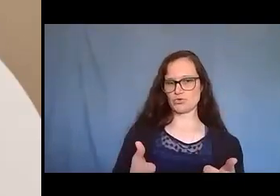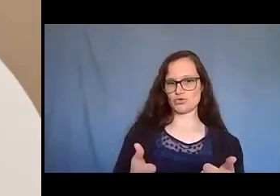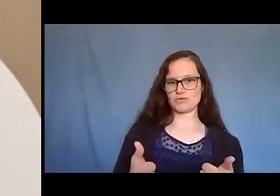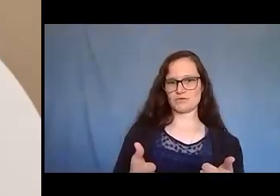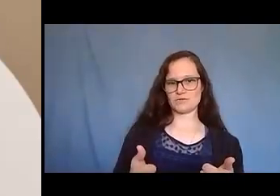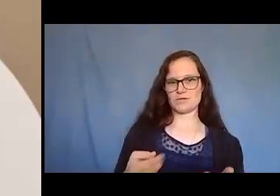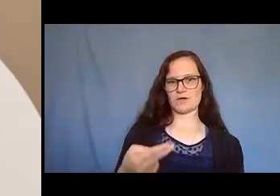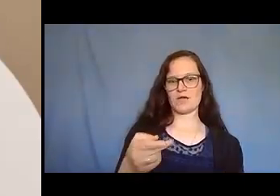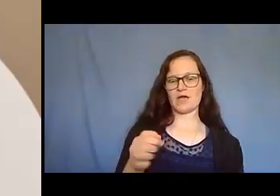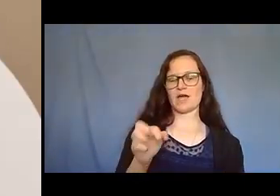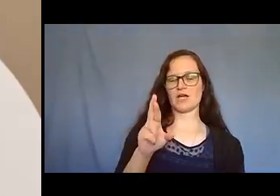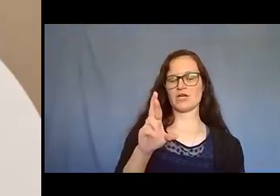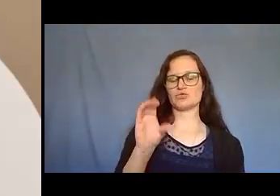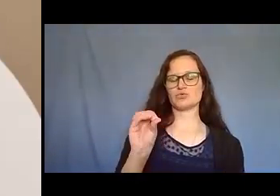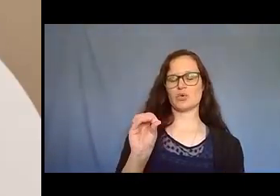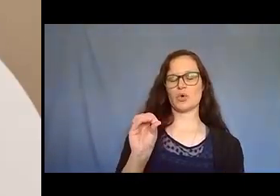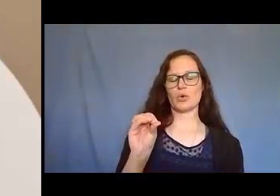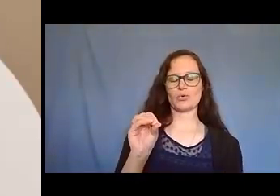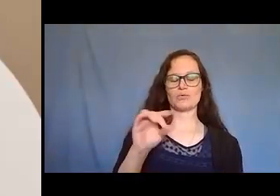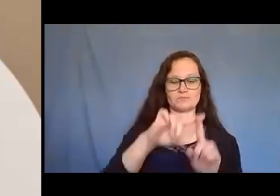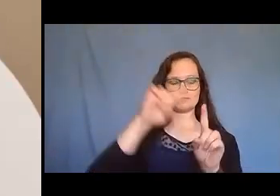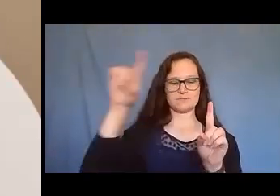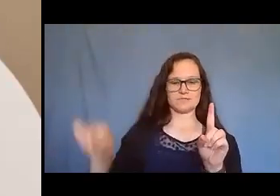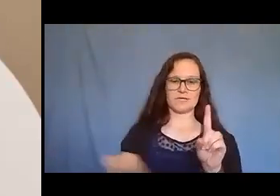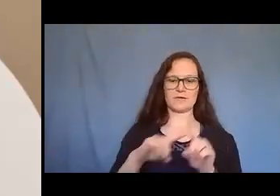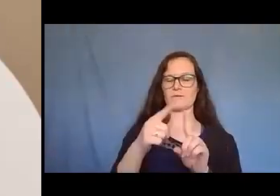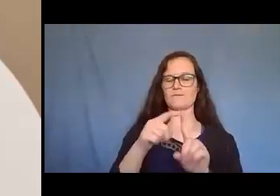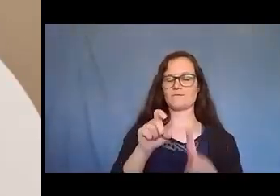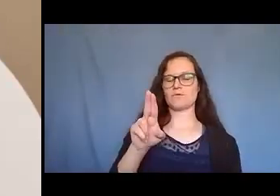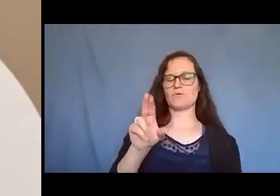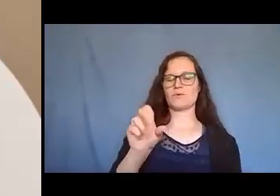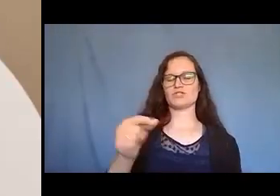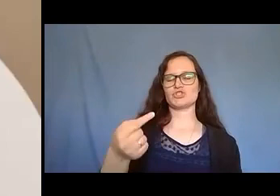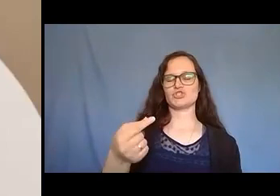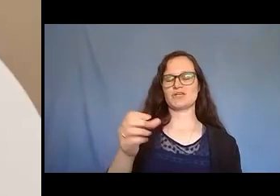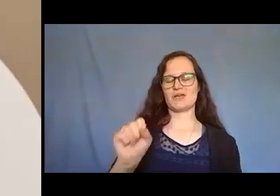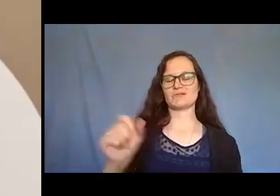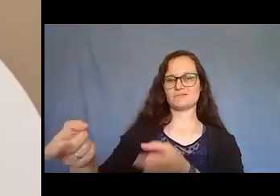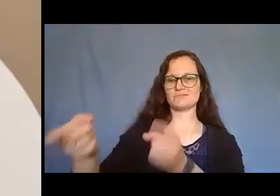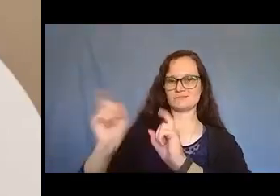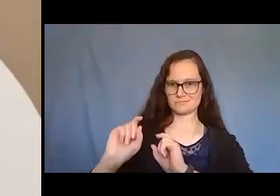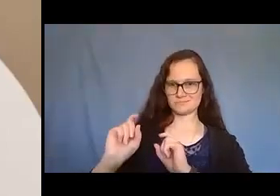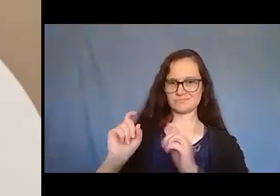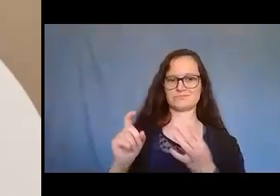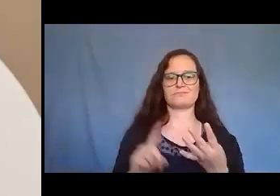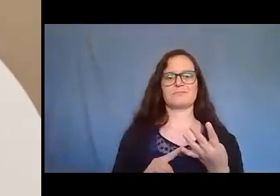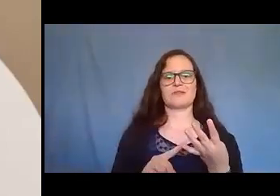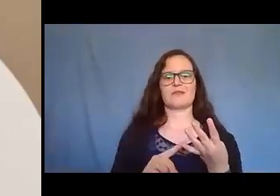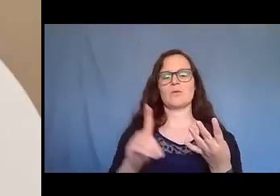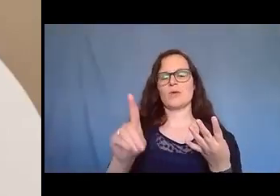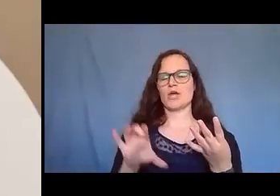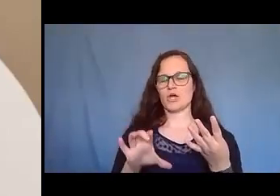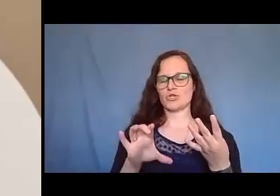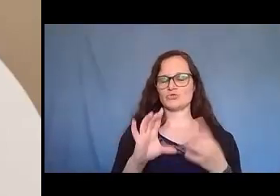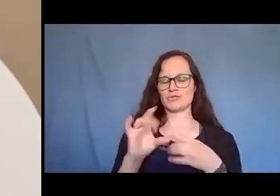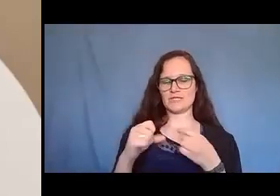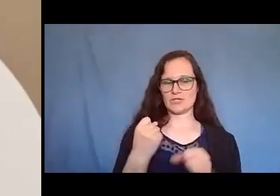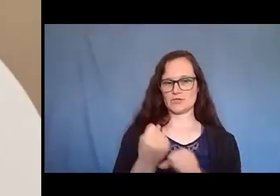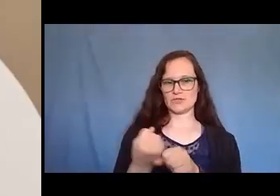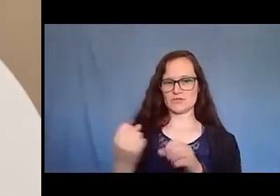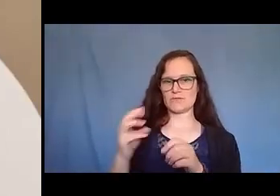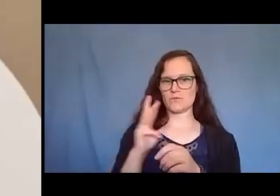hydrologic cycle that was donated by USGS, another copy of 100 Years of Water Wars in New